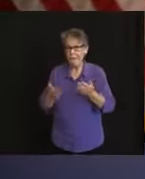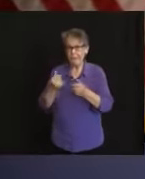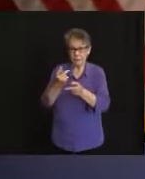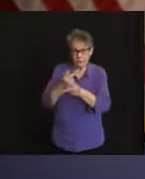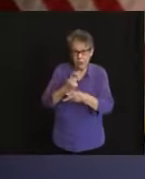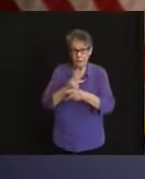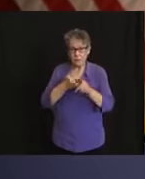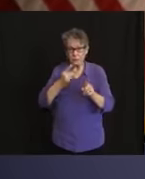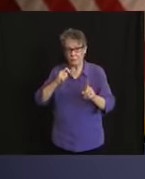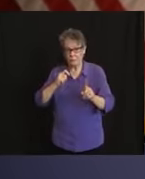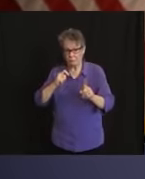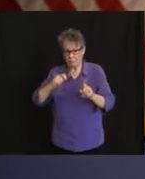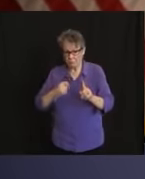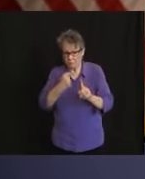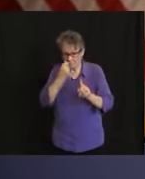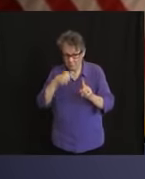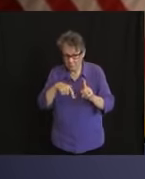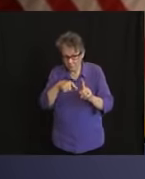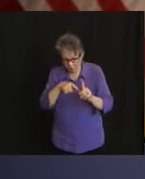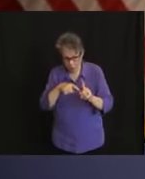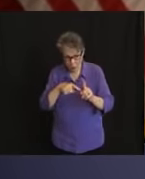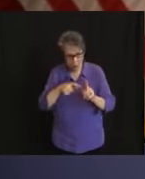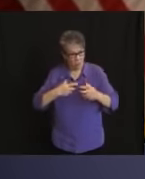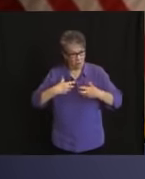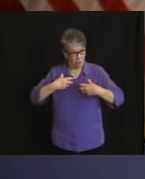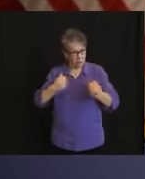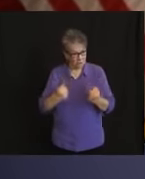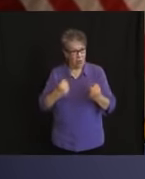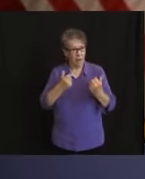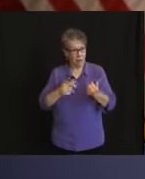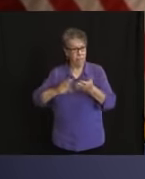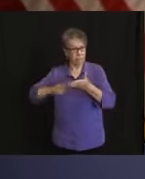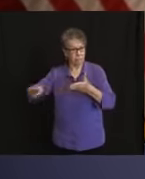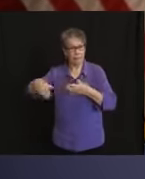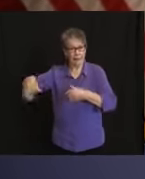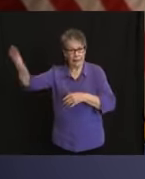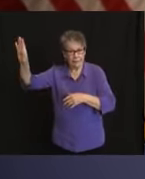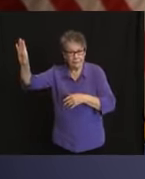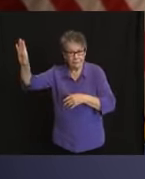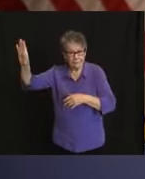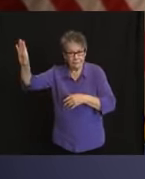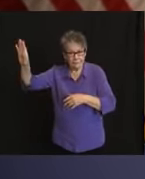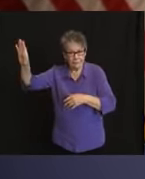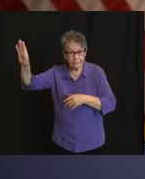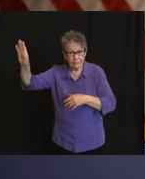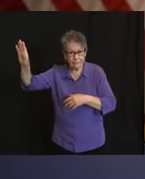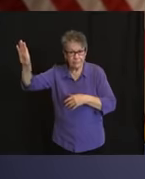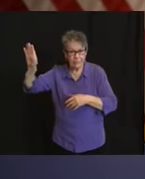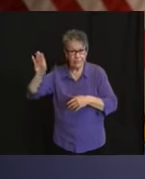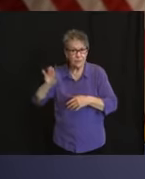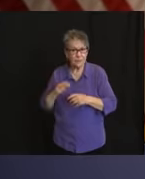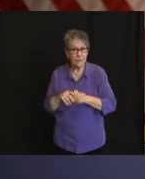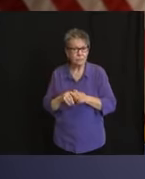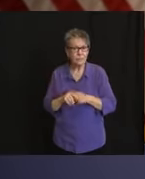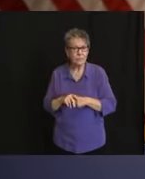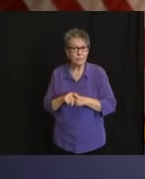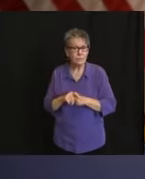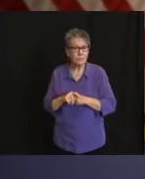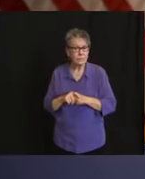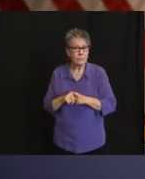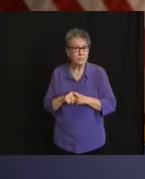in the sense that it was both, if you don't mind, both a number of days, but also a rigor in getting 2 negative tests. Is that fair